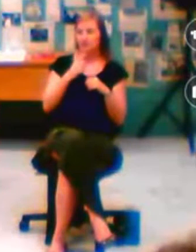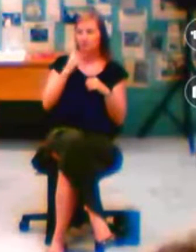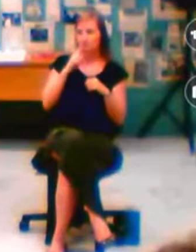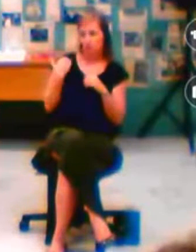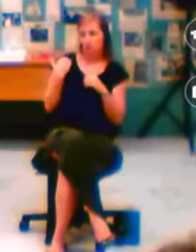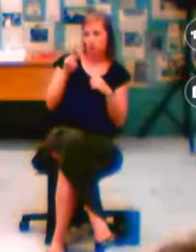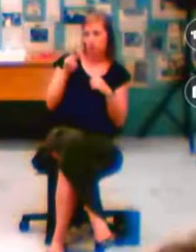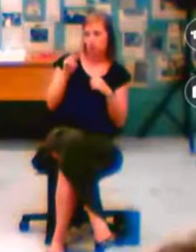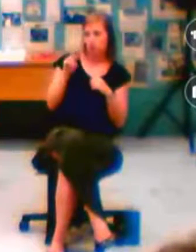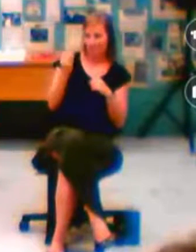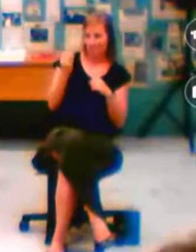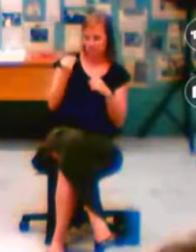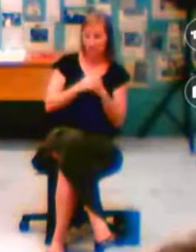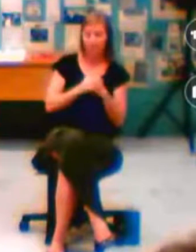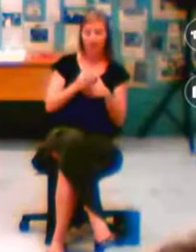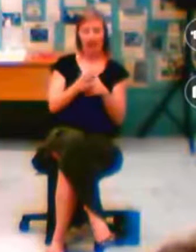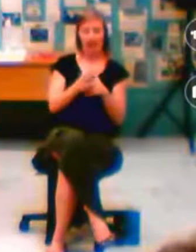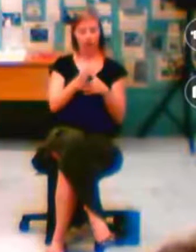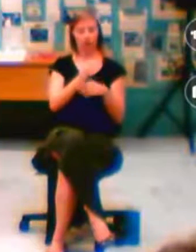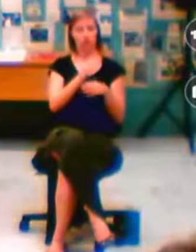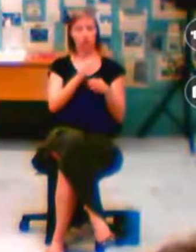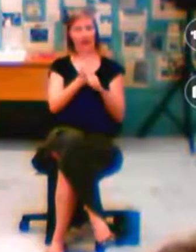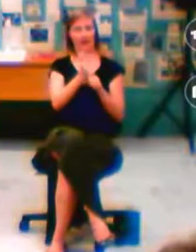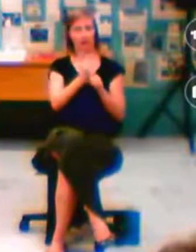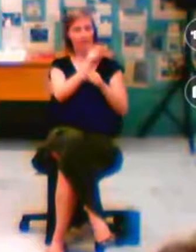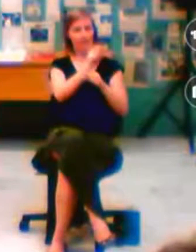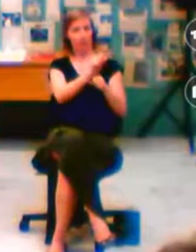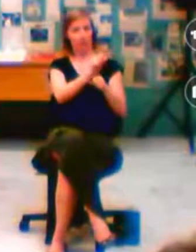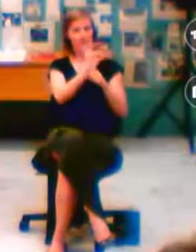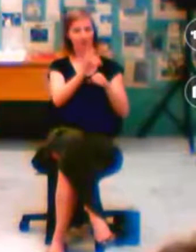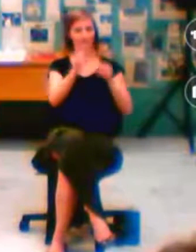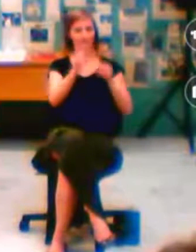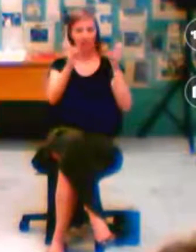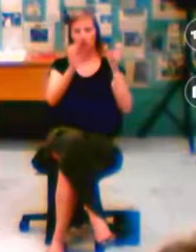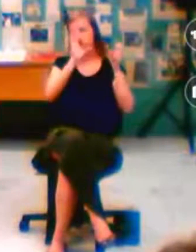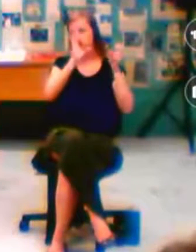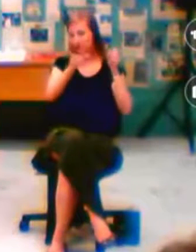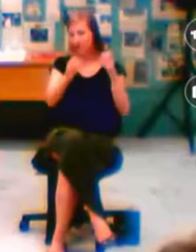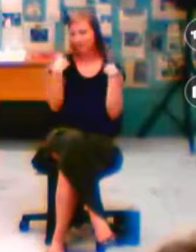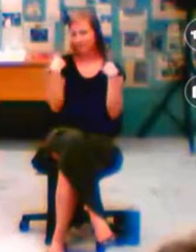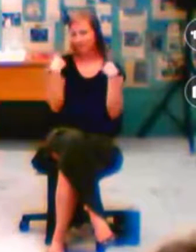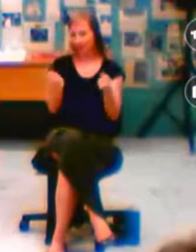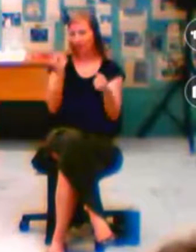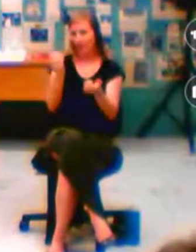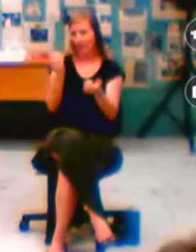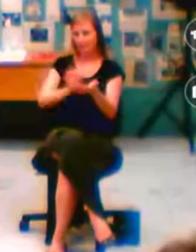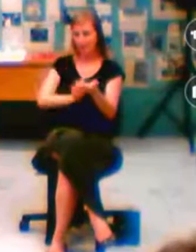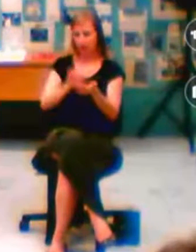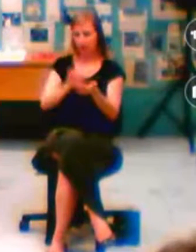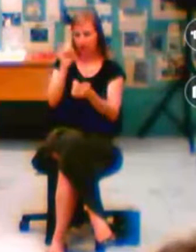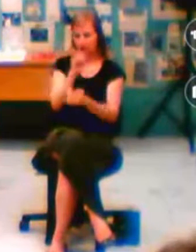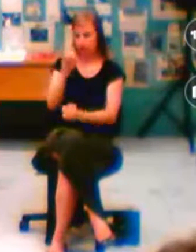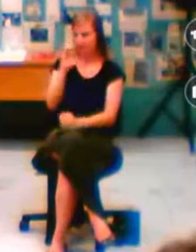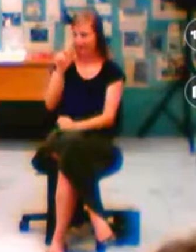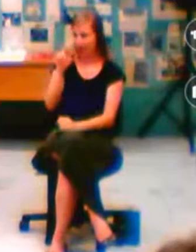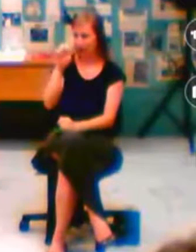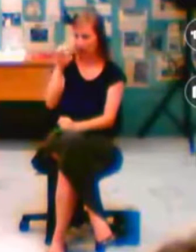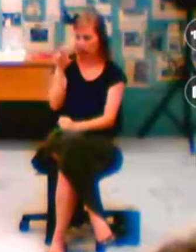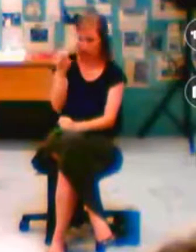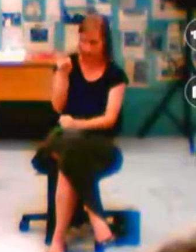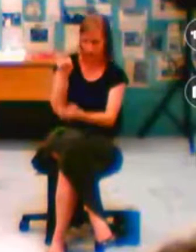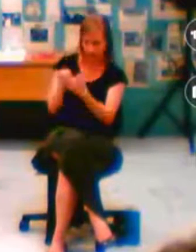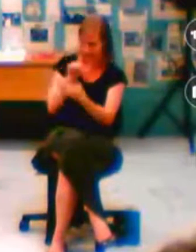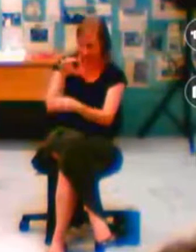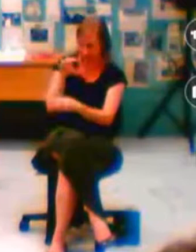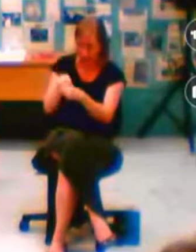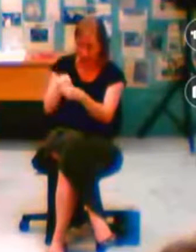found it. Yeah, well. I found the reference. What he said, this is